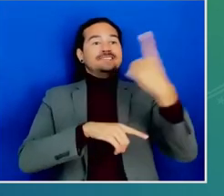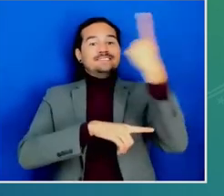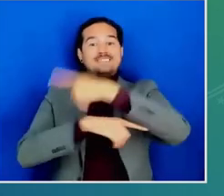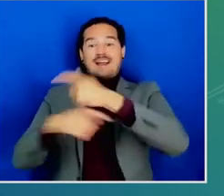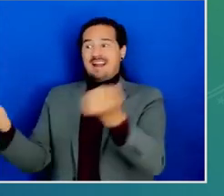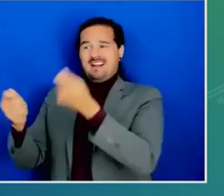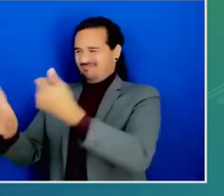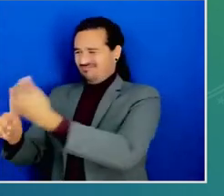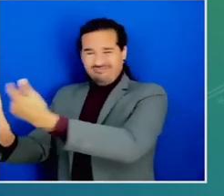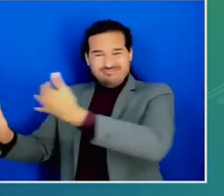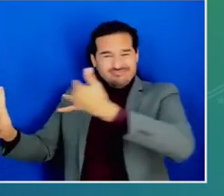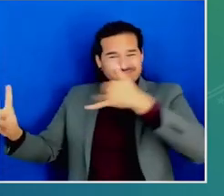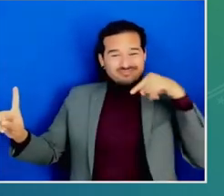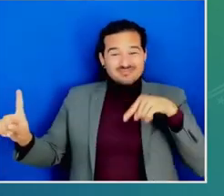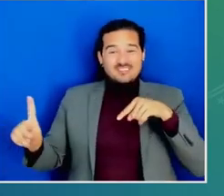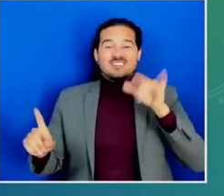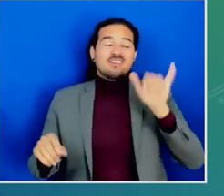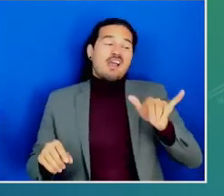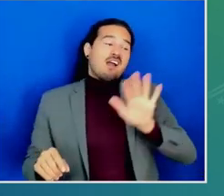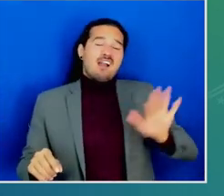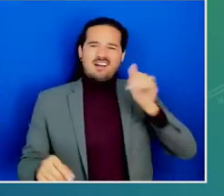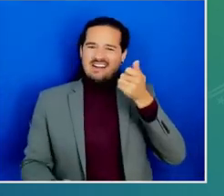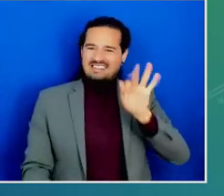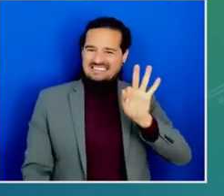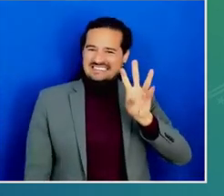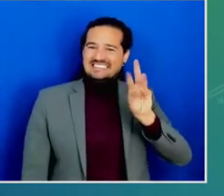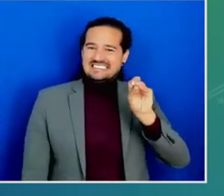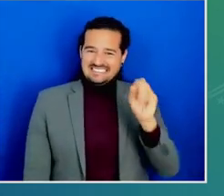and Boston Harbor today is terrific.